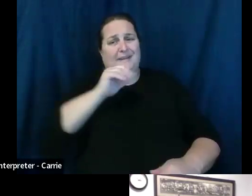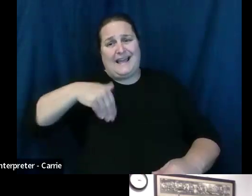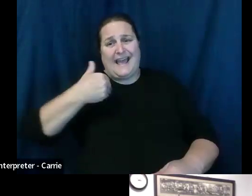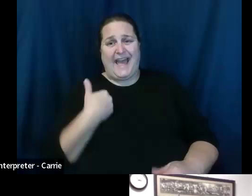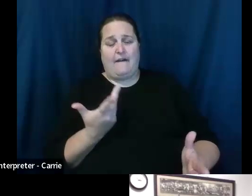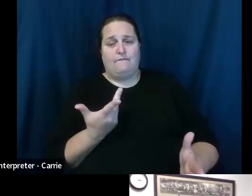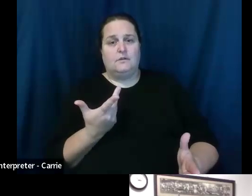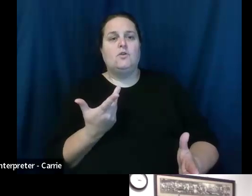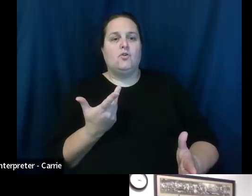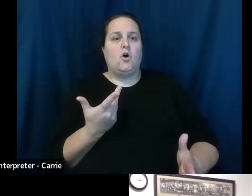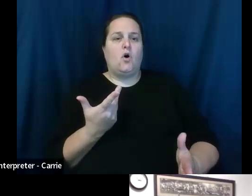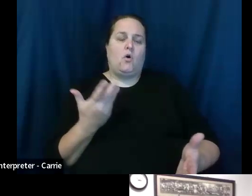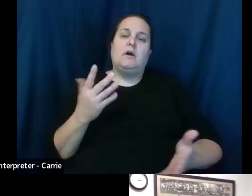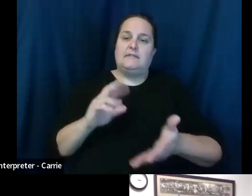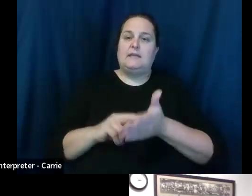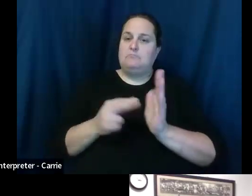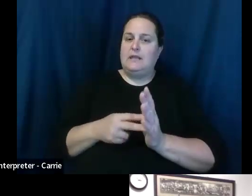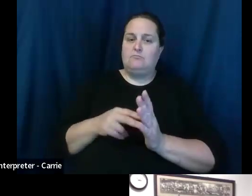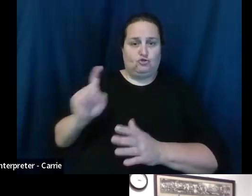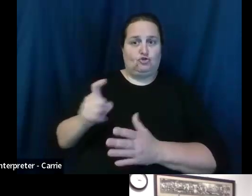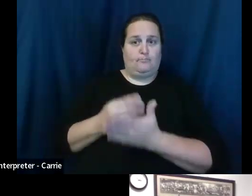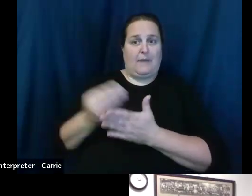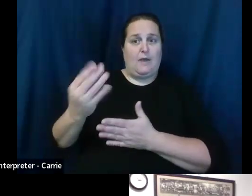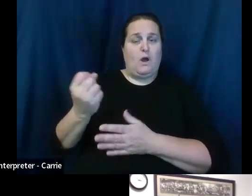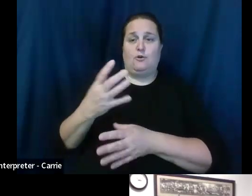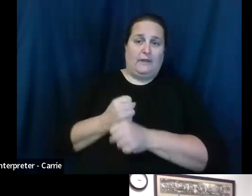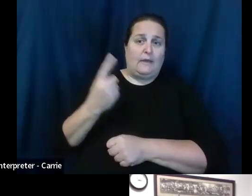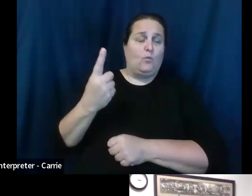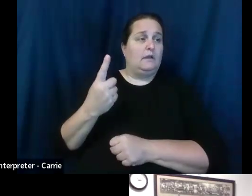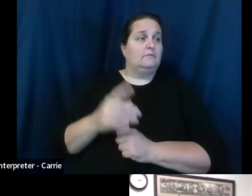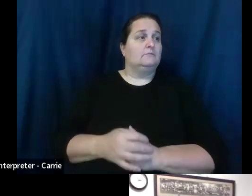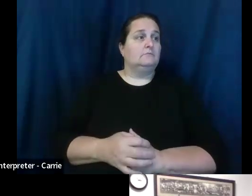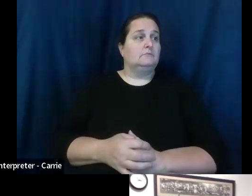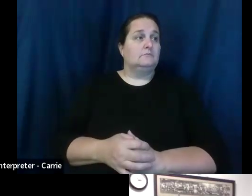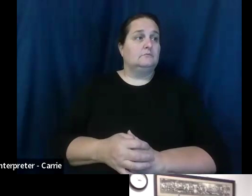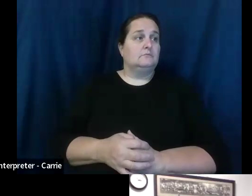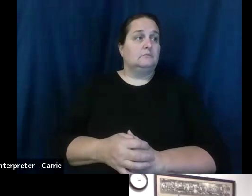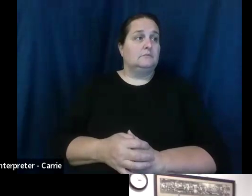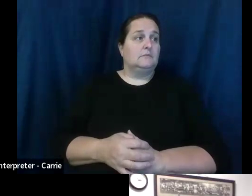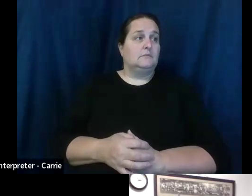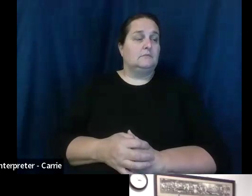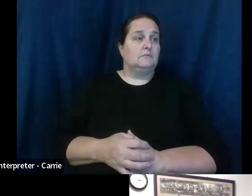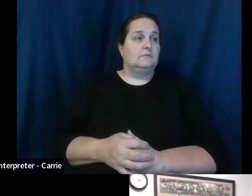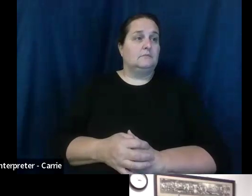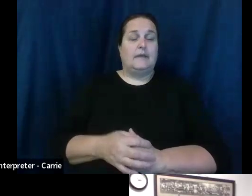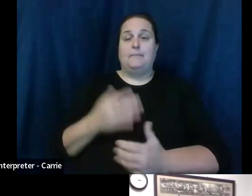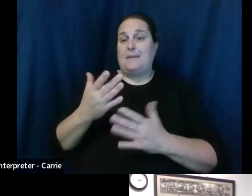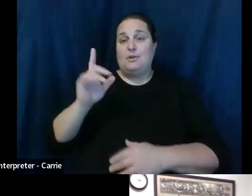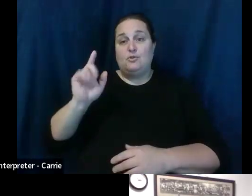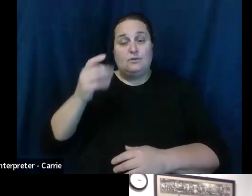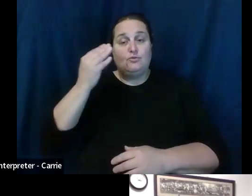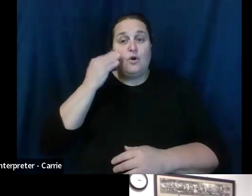a lot of the ones that I use as references just because it's easy, but, making sure that you know what website, channel, or station